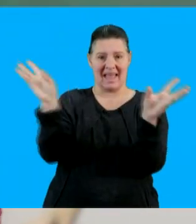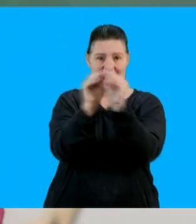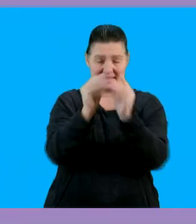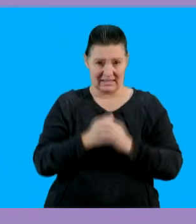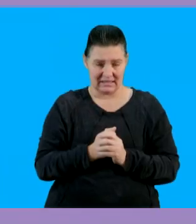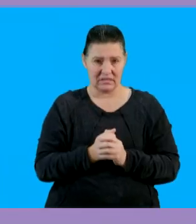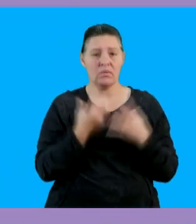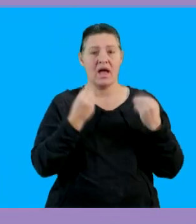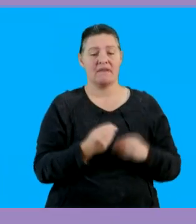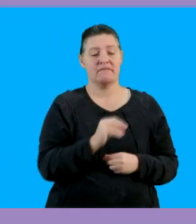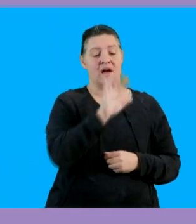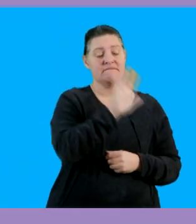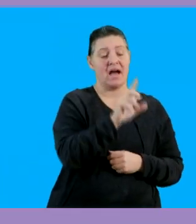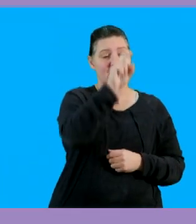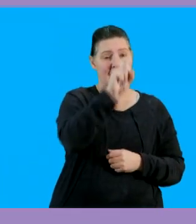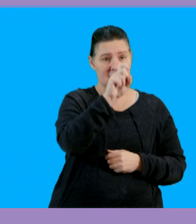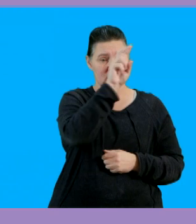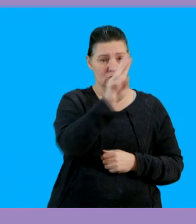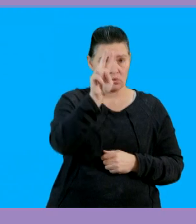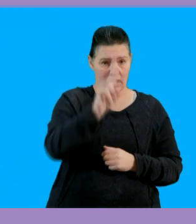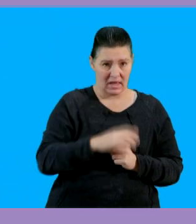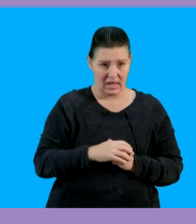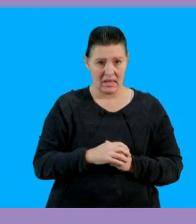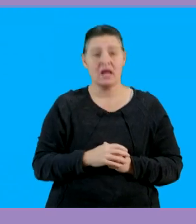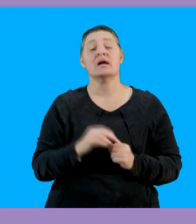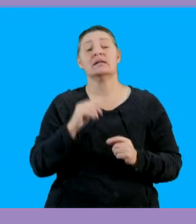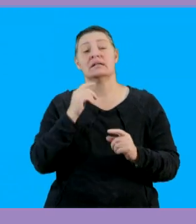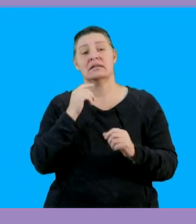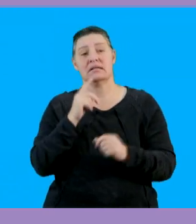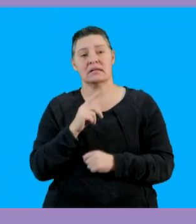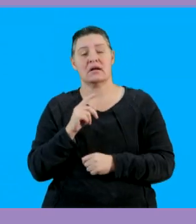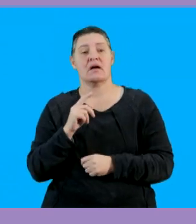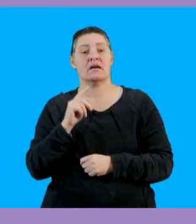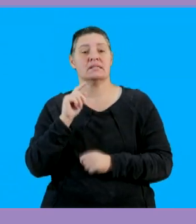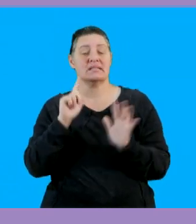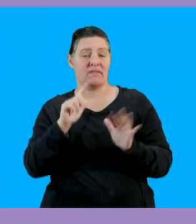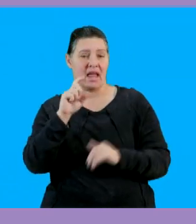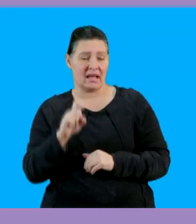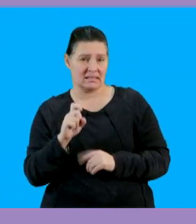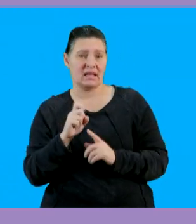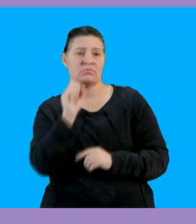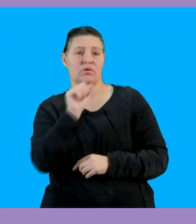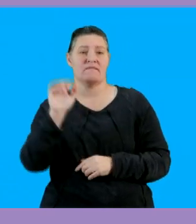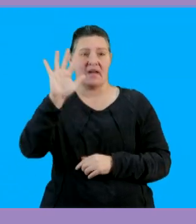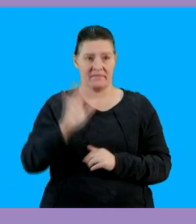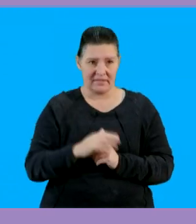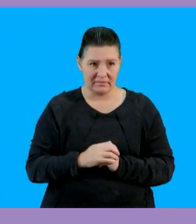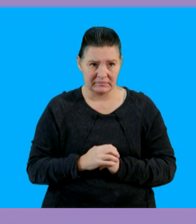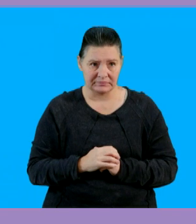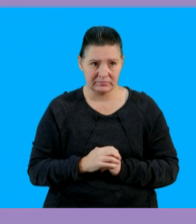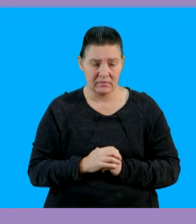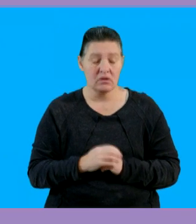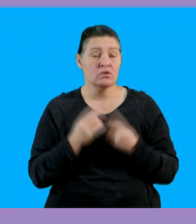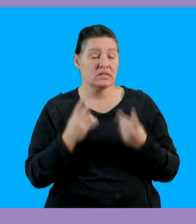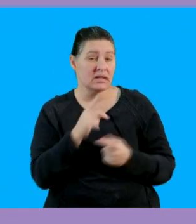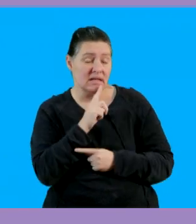there. We have there 5x squared multiplied by 7x exponent 5. So, like